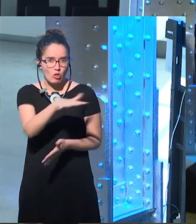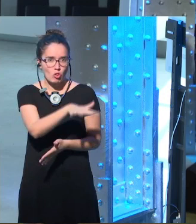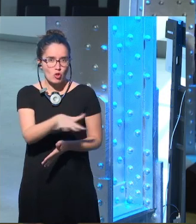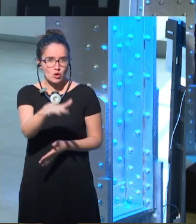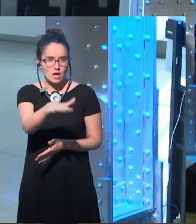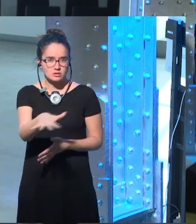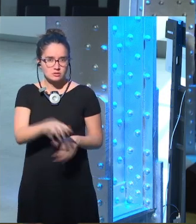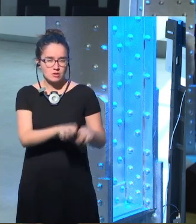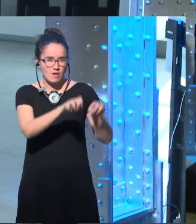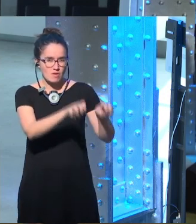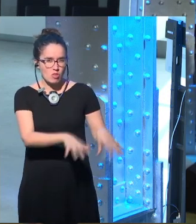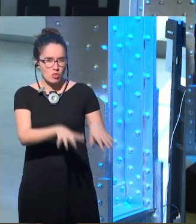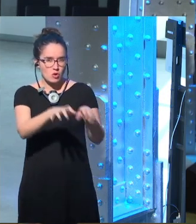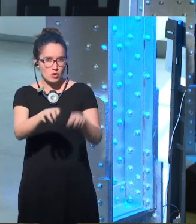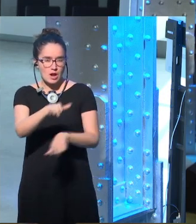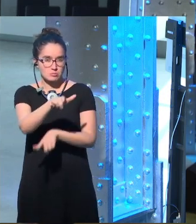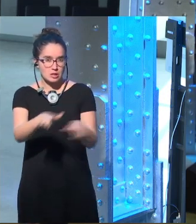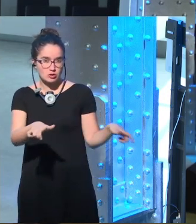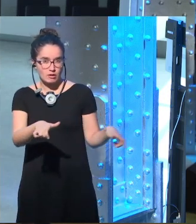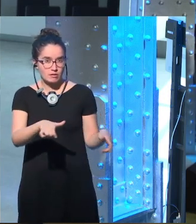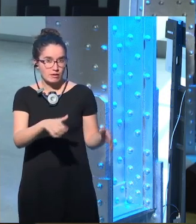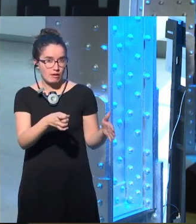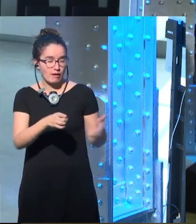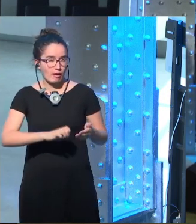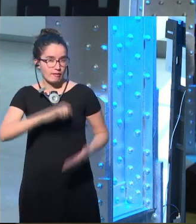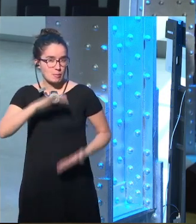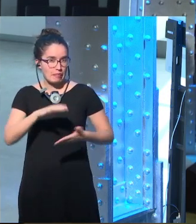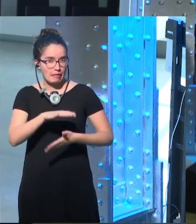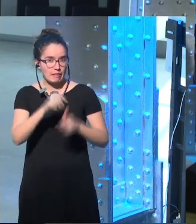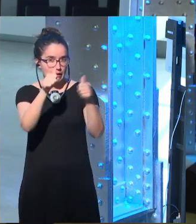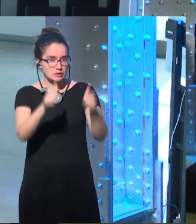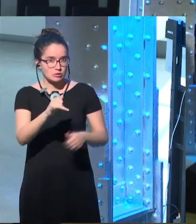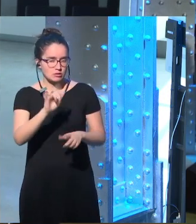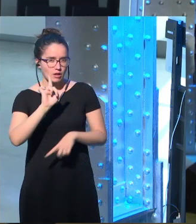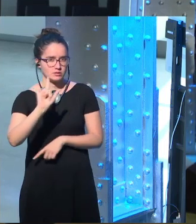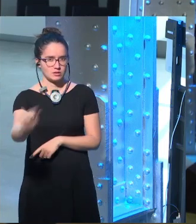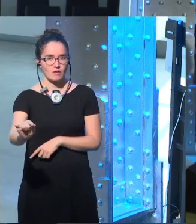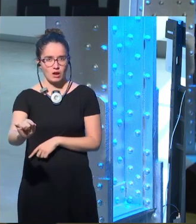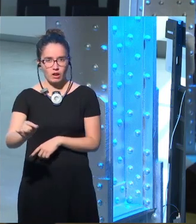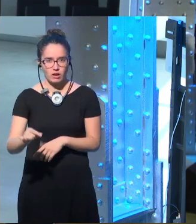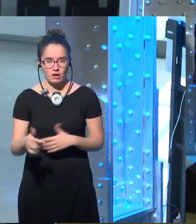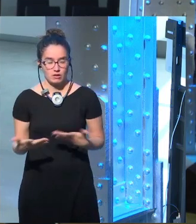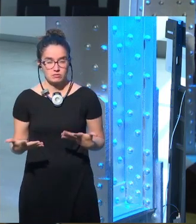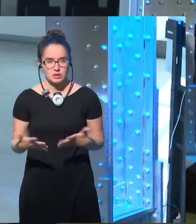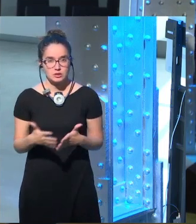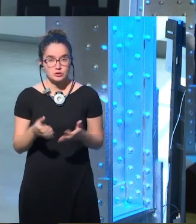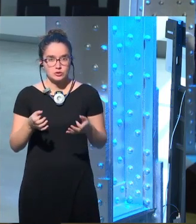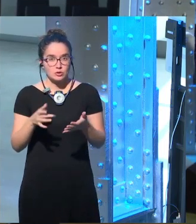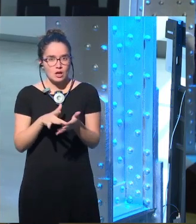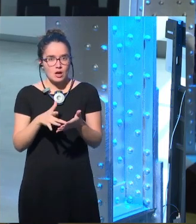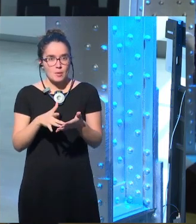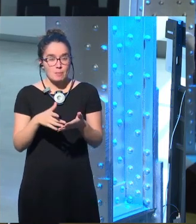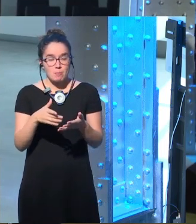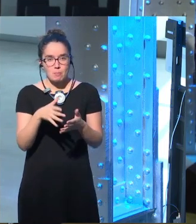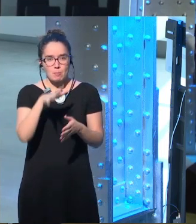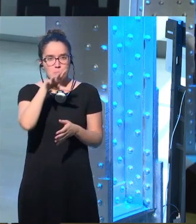an increasingly geographical divide within countries and across them. And what we need